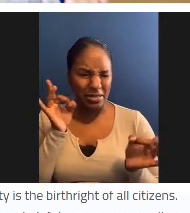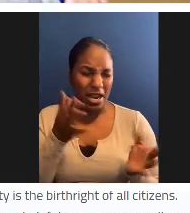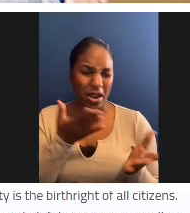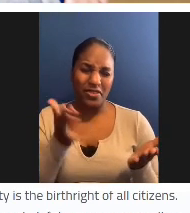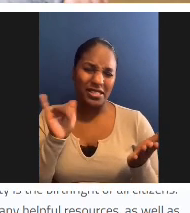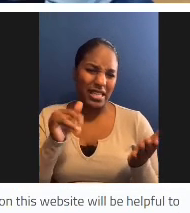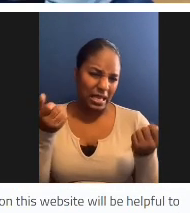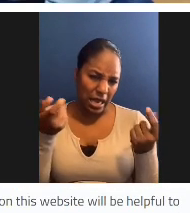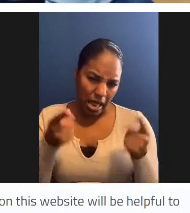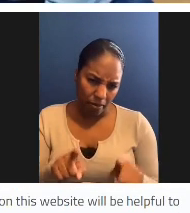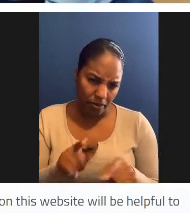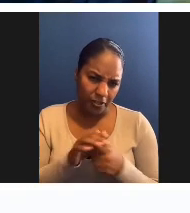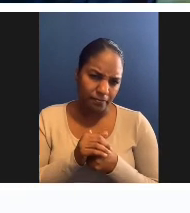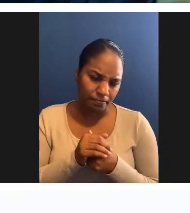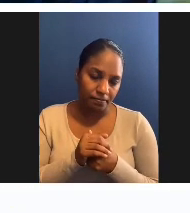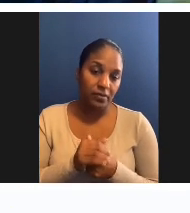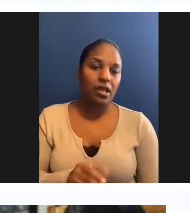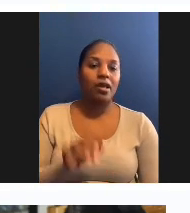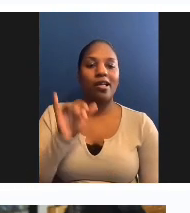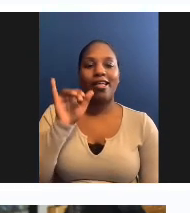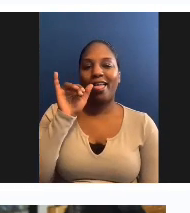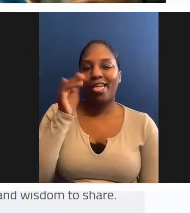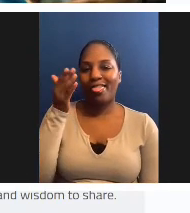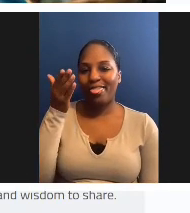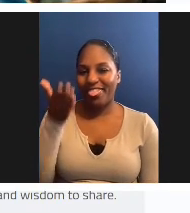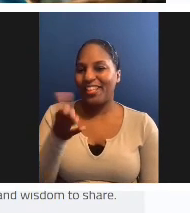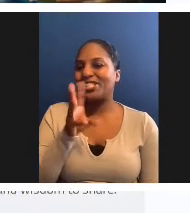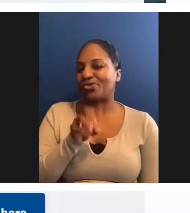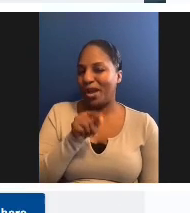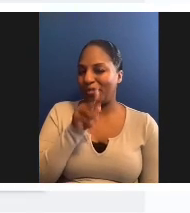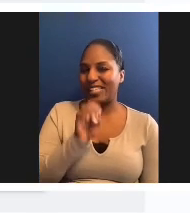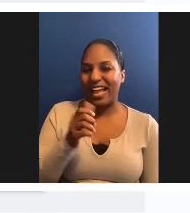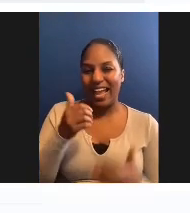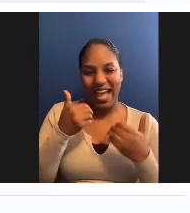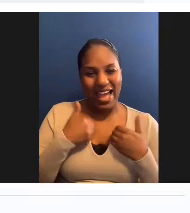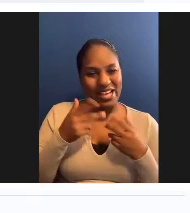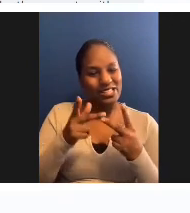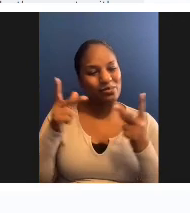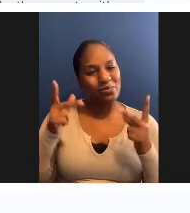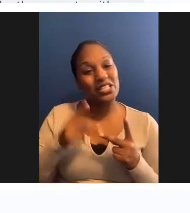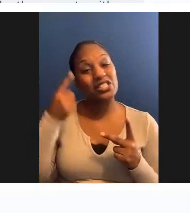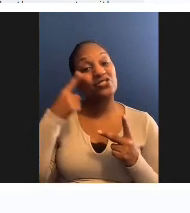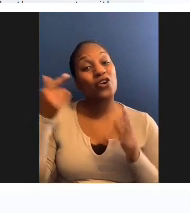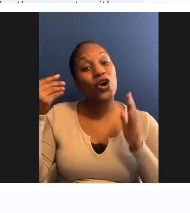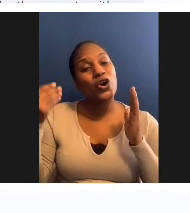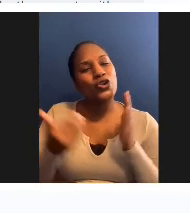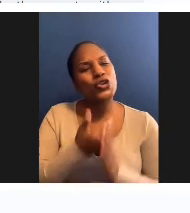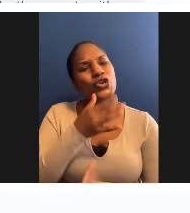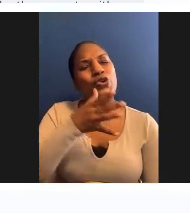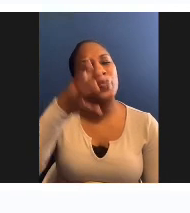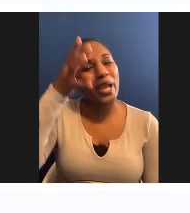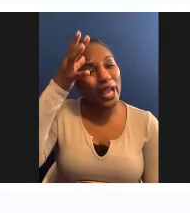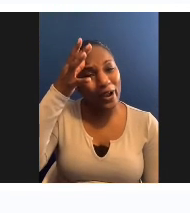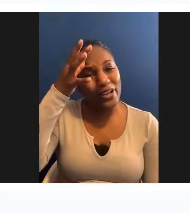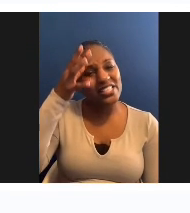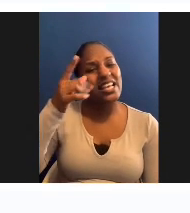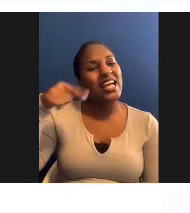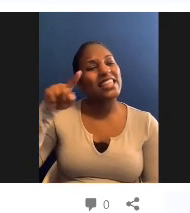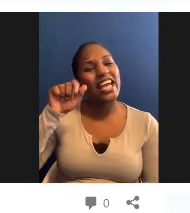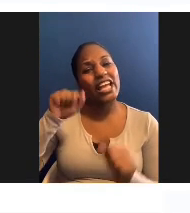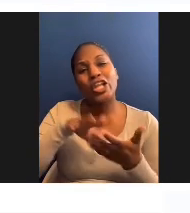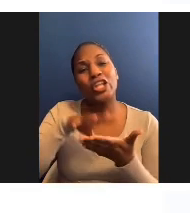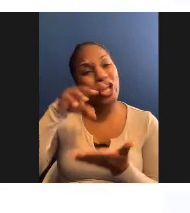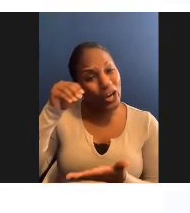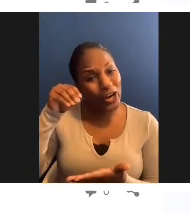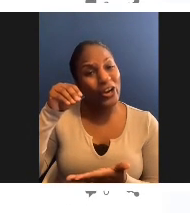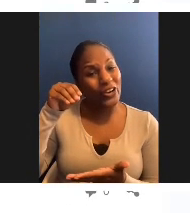So with this website, we have places for new parents where they can learn